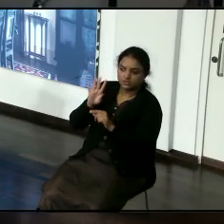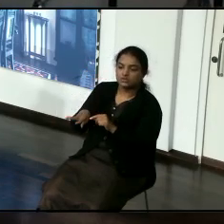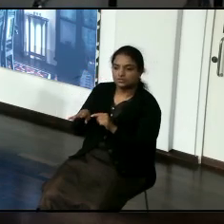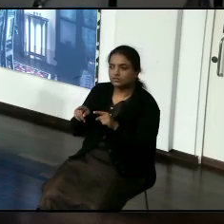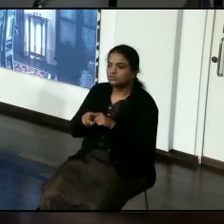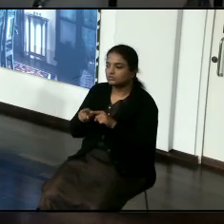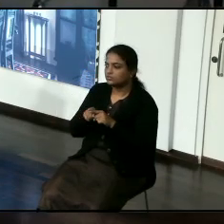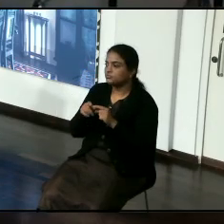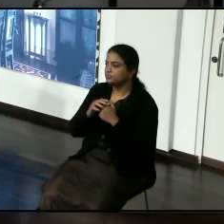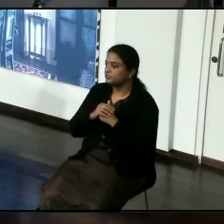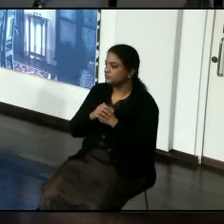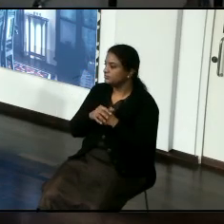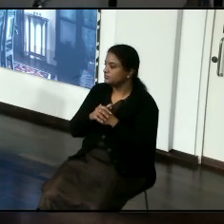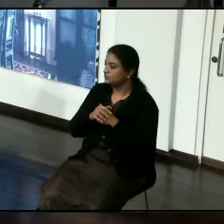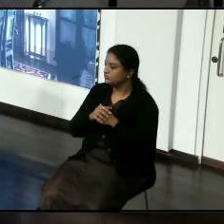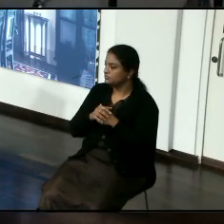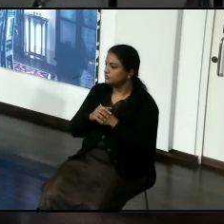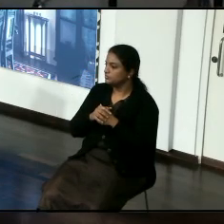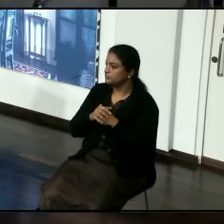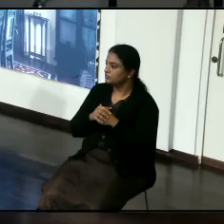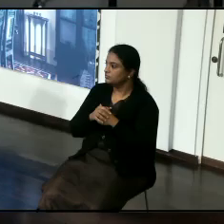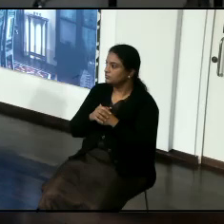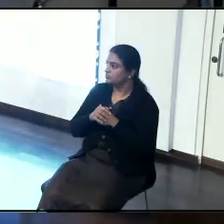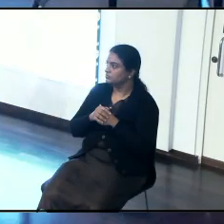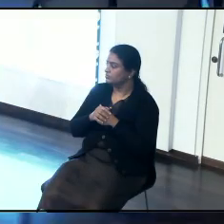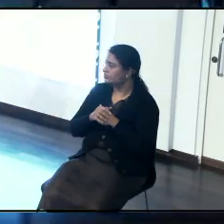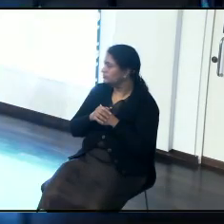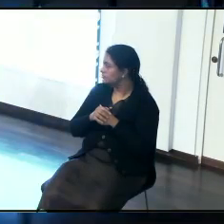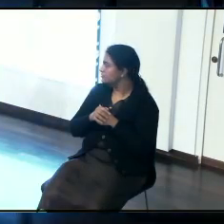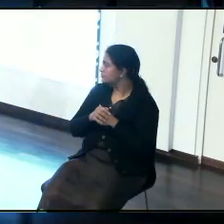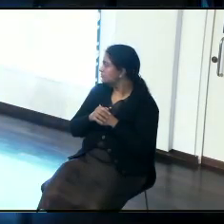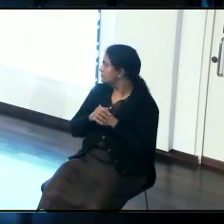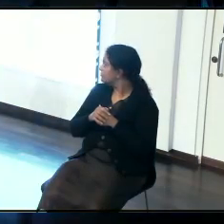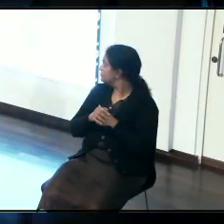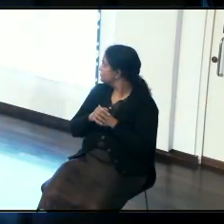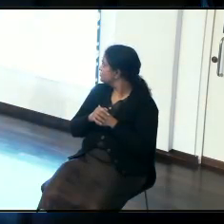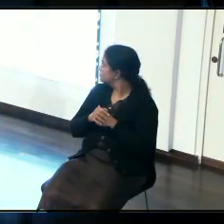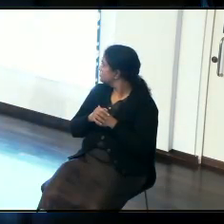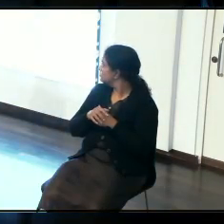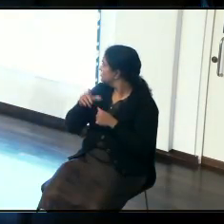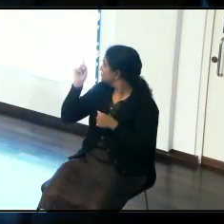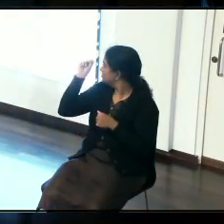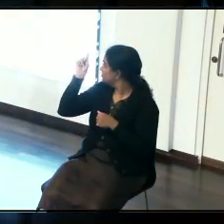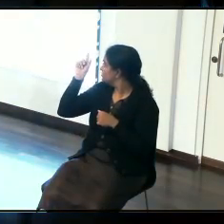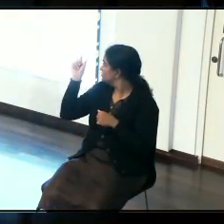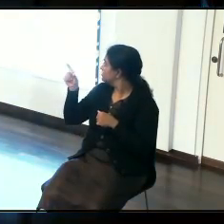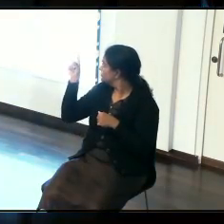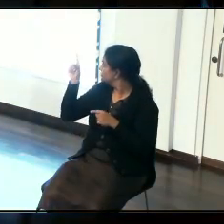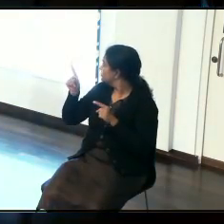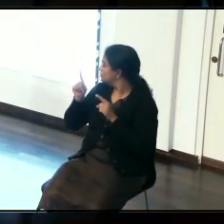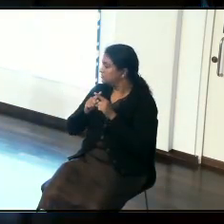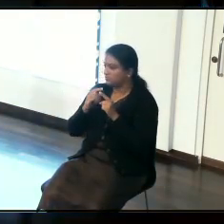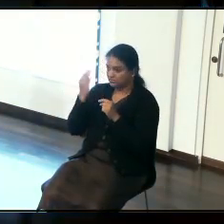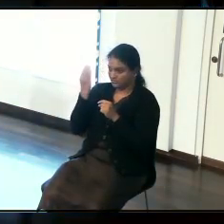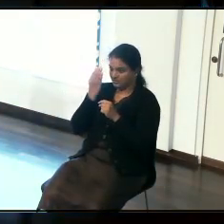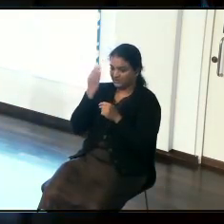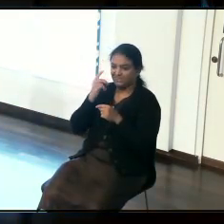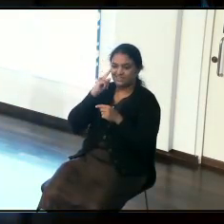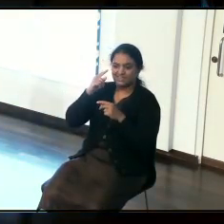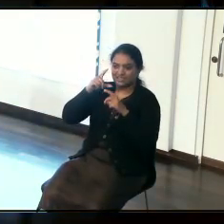as the iconic photographer Ansel Adams rightly says, the lens looks both ways.